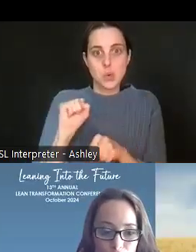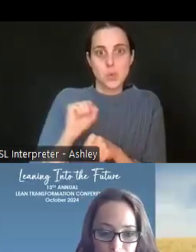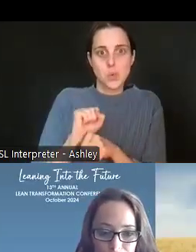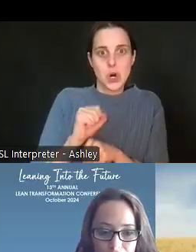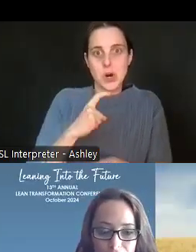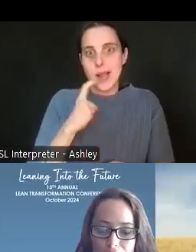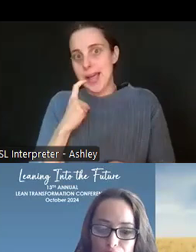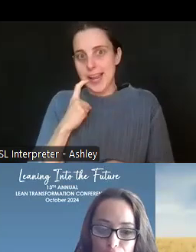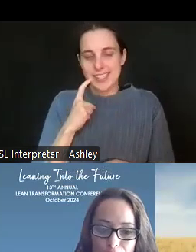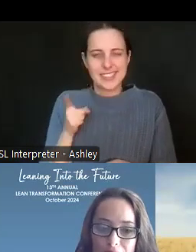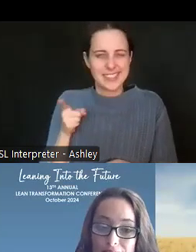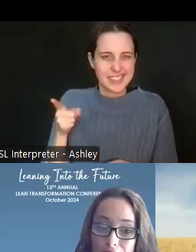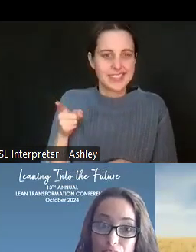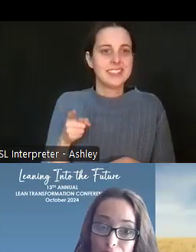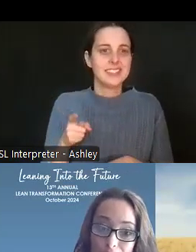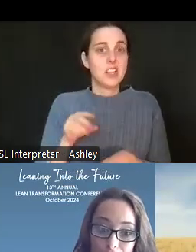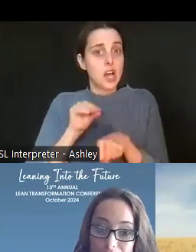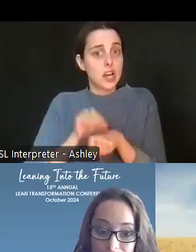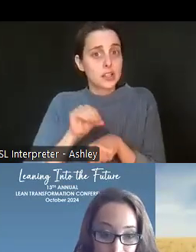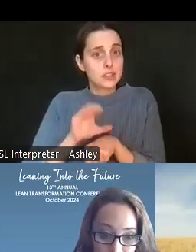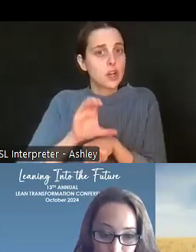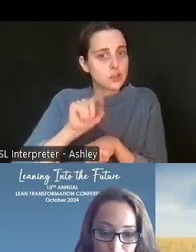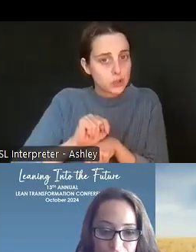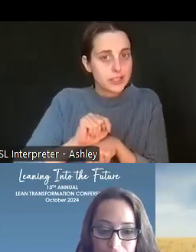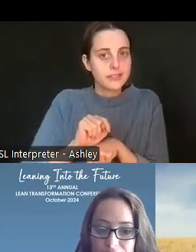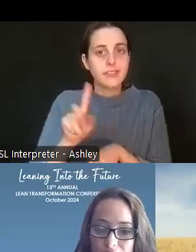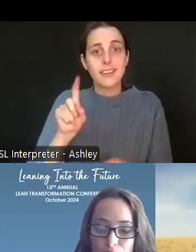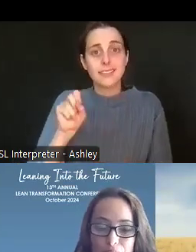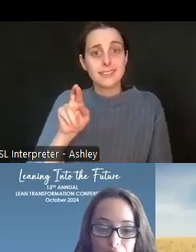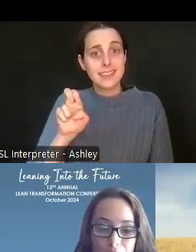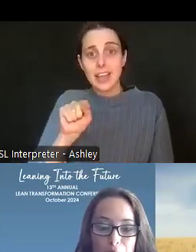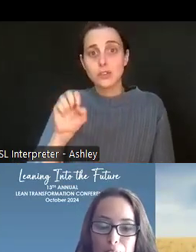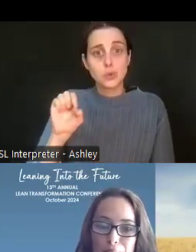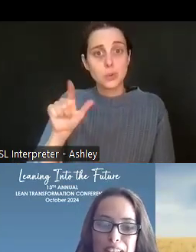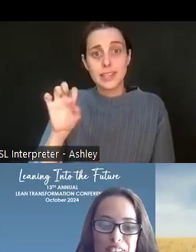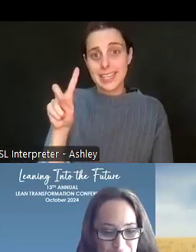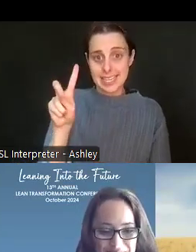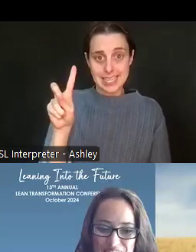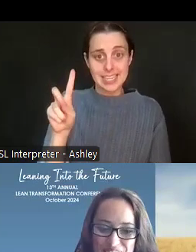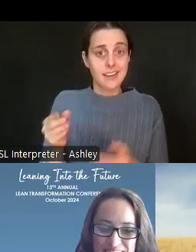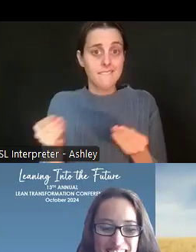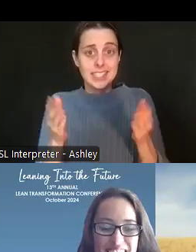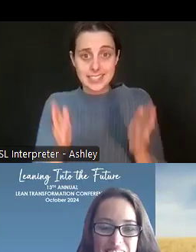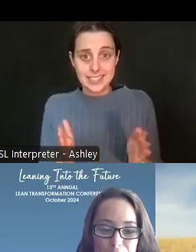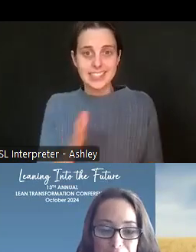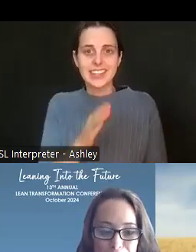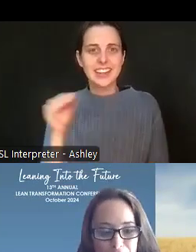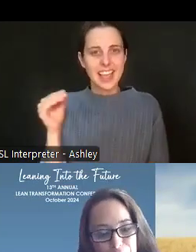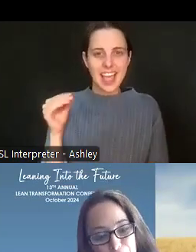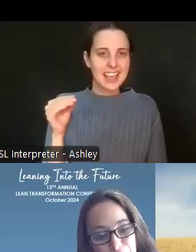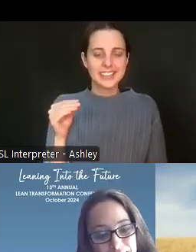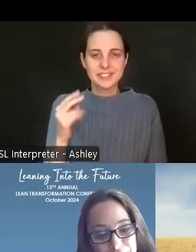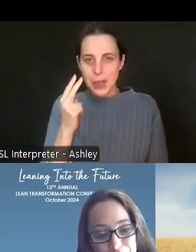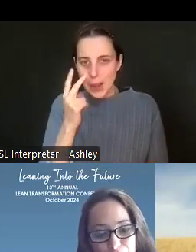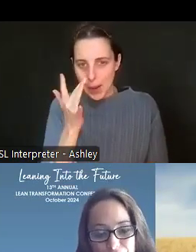leadership consultant, a certified Dare to Lead facilitator, and a self-proclaimed public service nerd. Amy spent